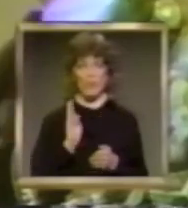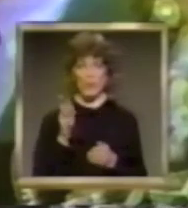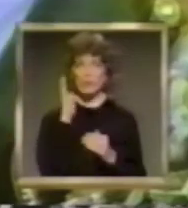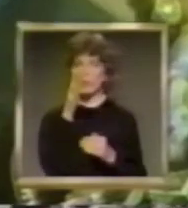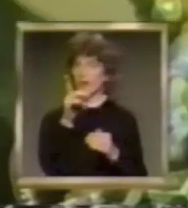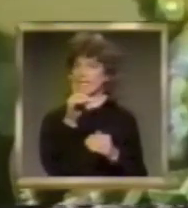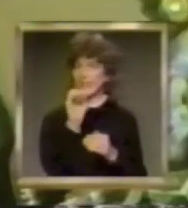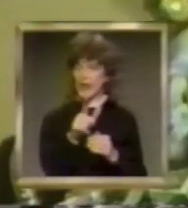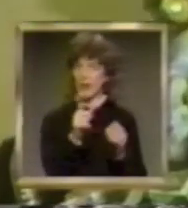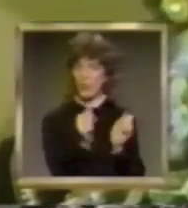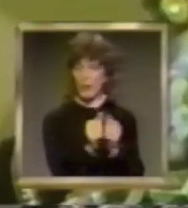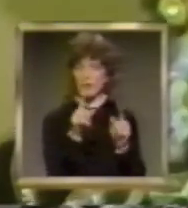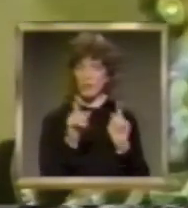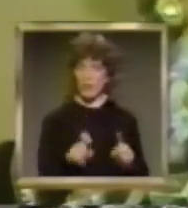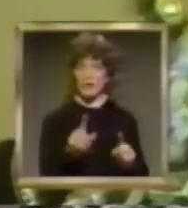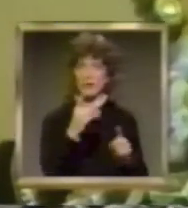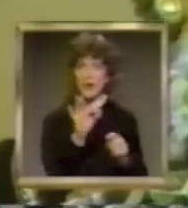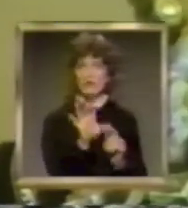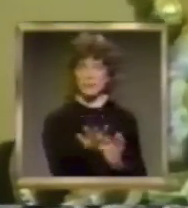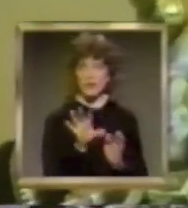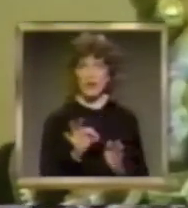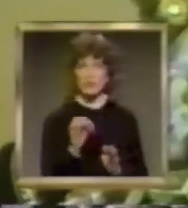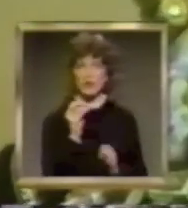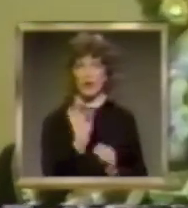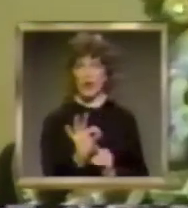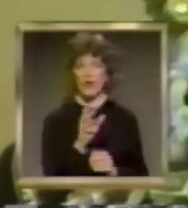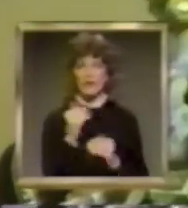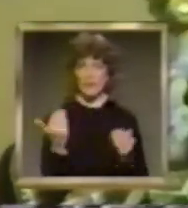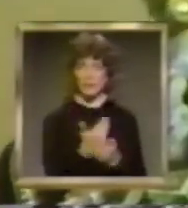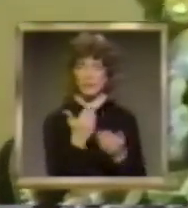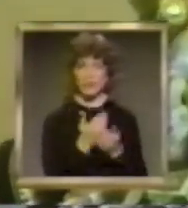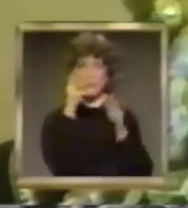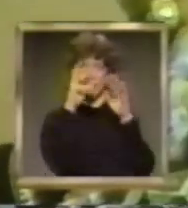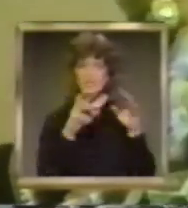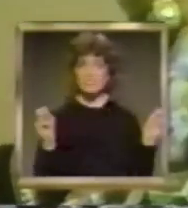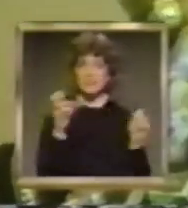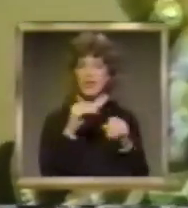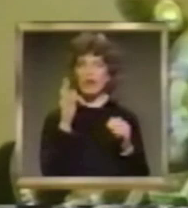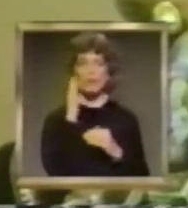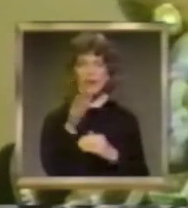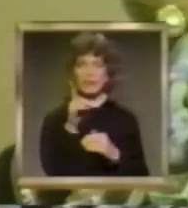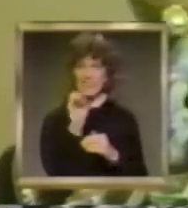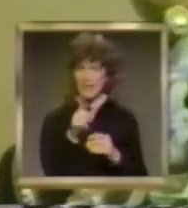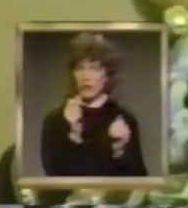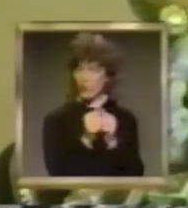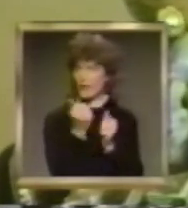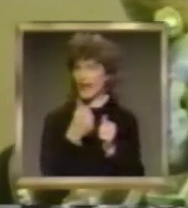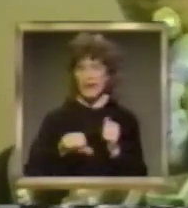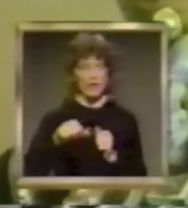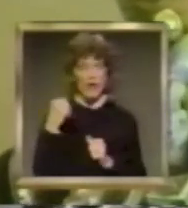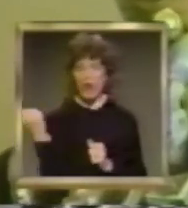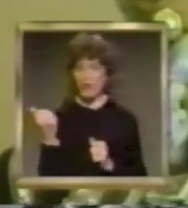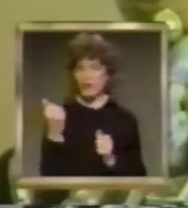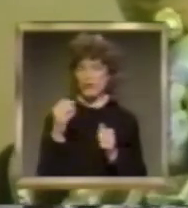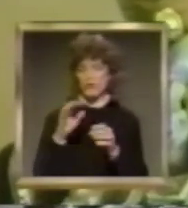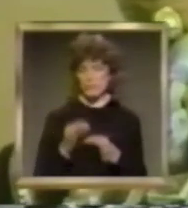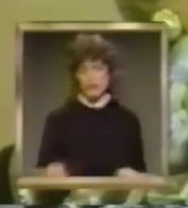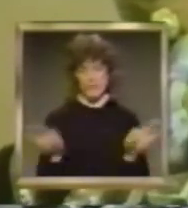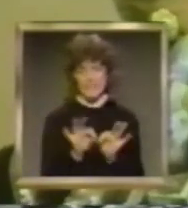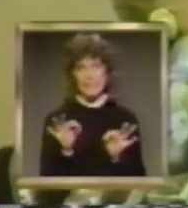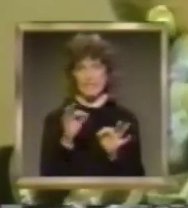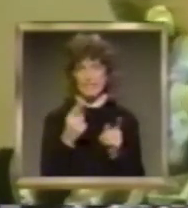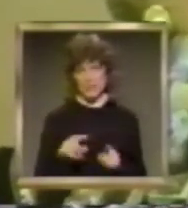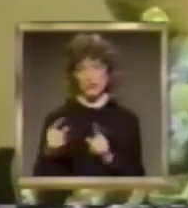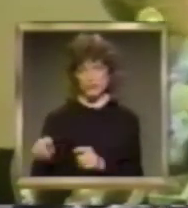the question of the selection of a new president and will deal with any other pertinent issues